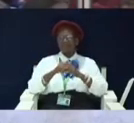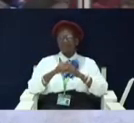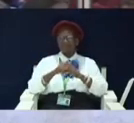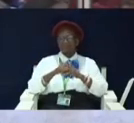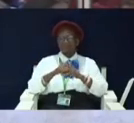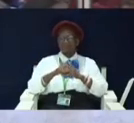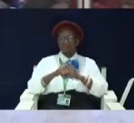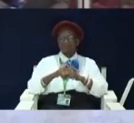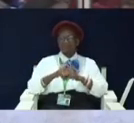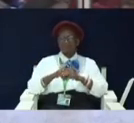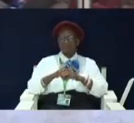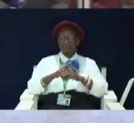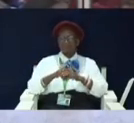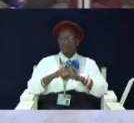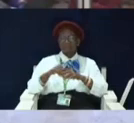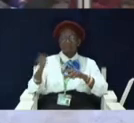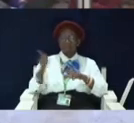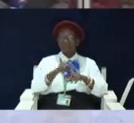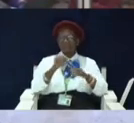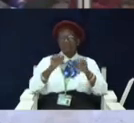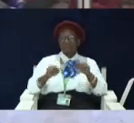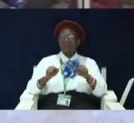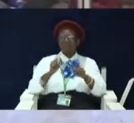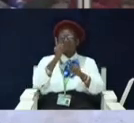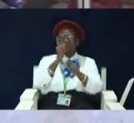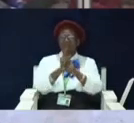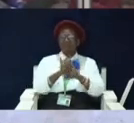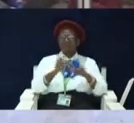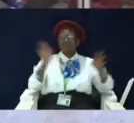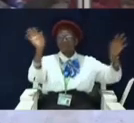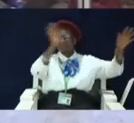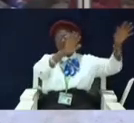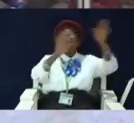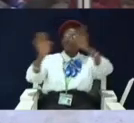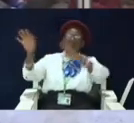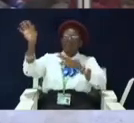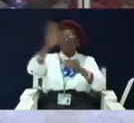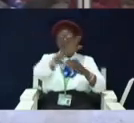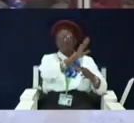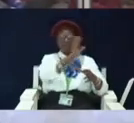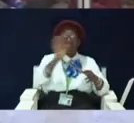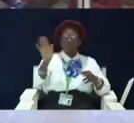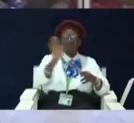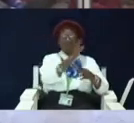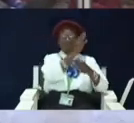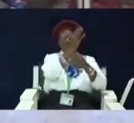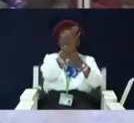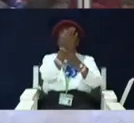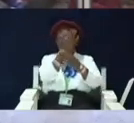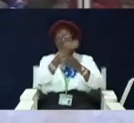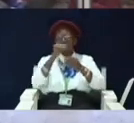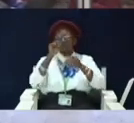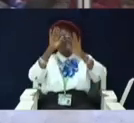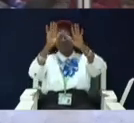you can just wave your hand and miracles will just begin to happen.